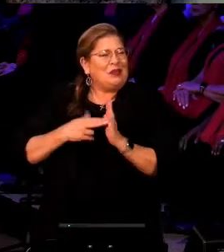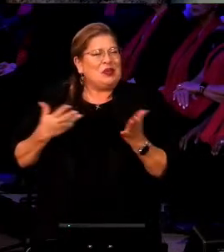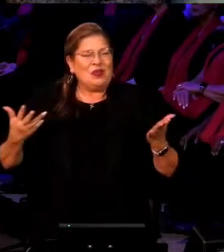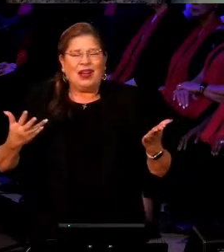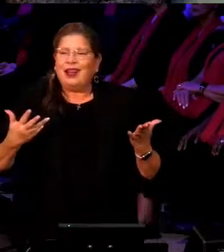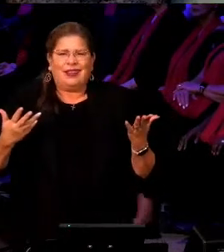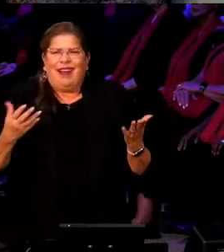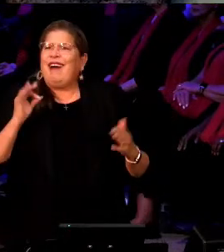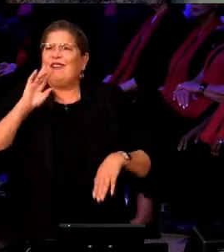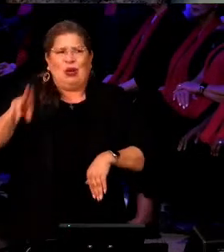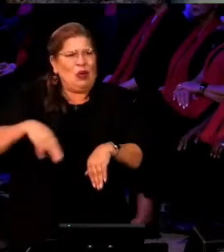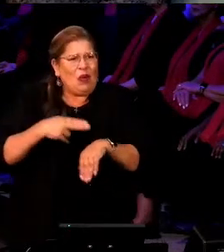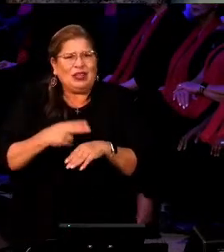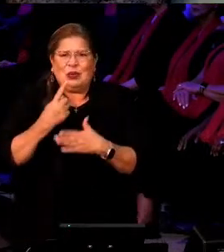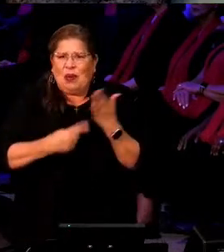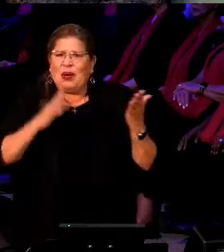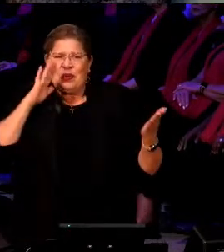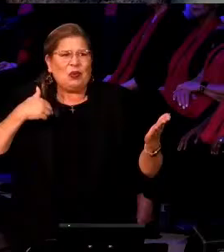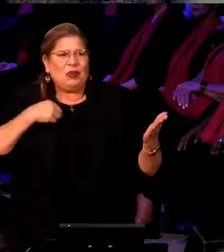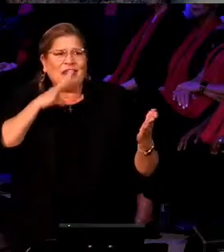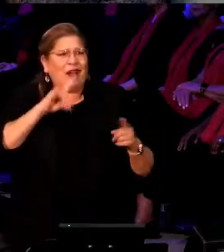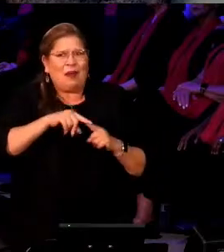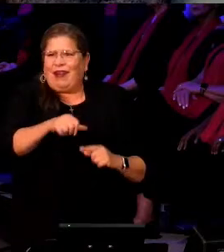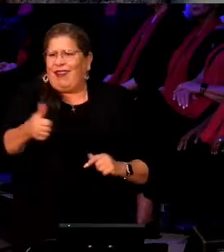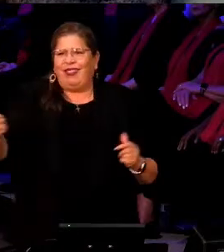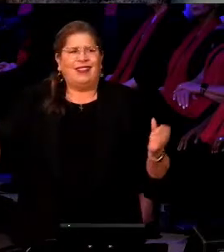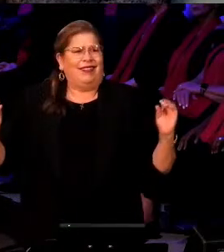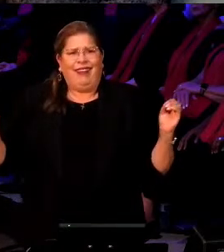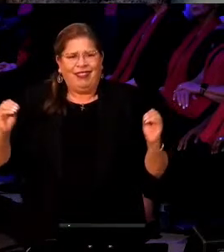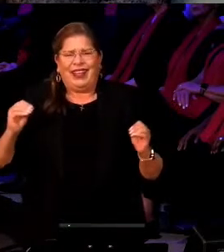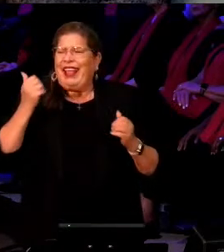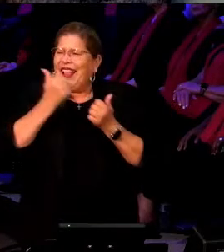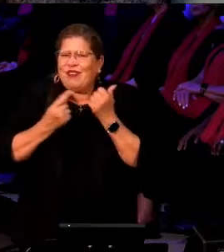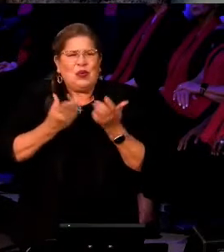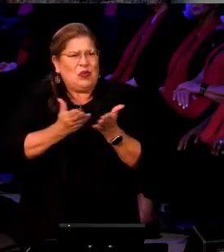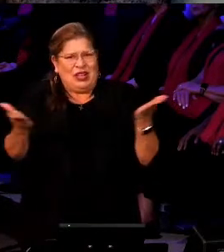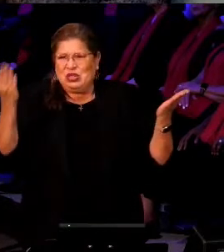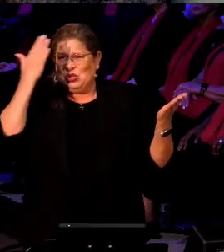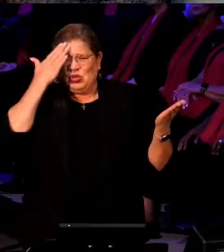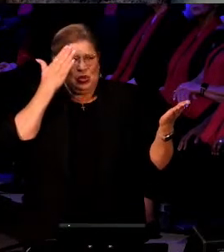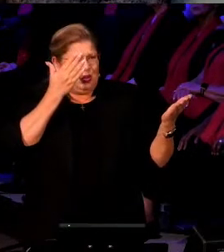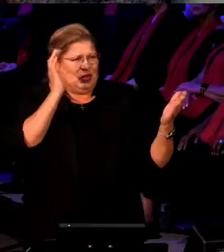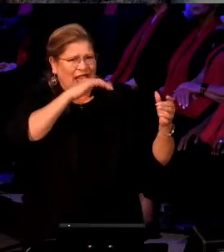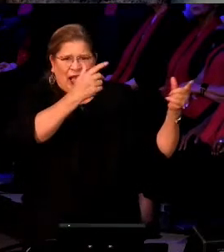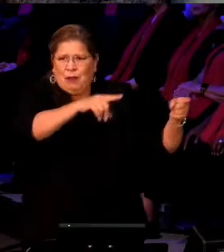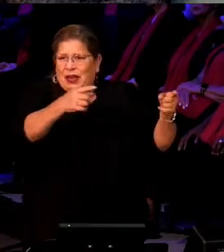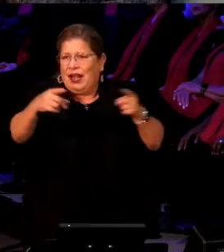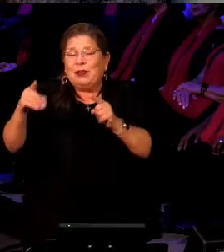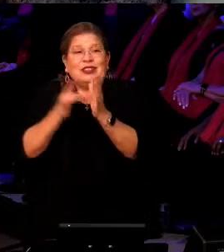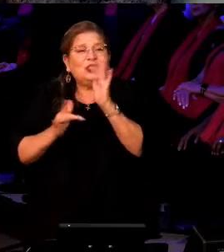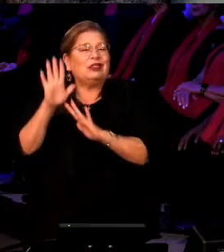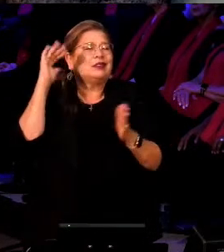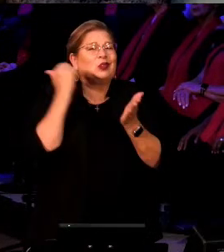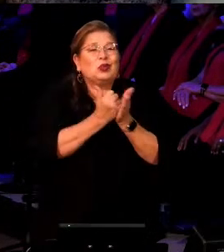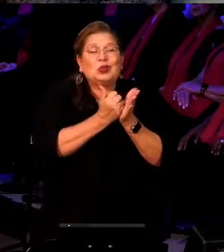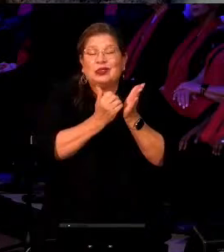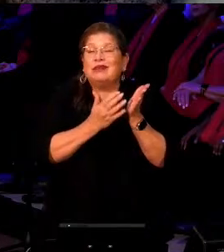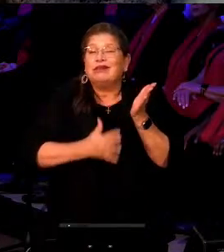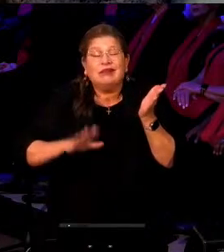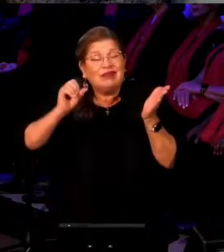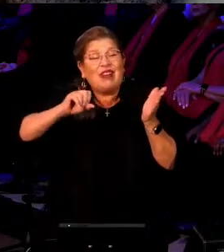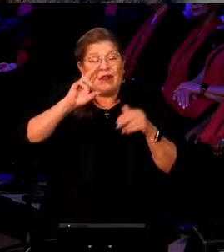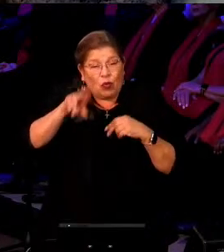what else would we be talking about? Everyone knew what was going on, Jesus' crucifixion, but beyond